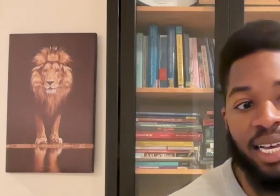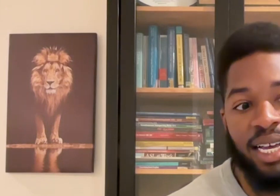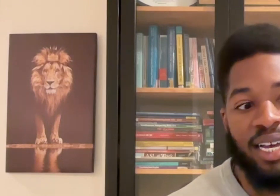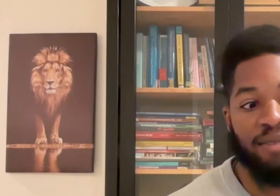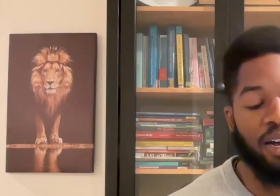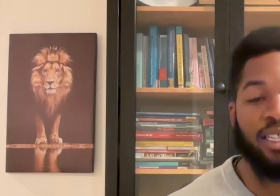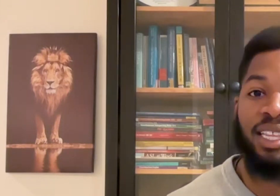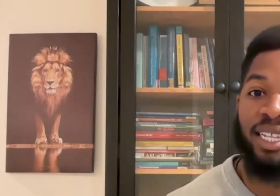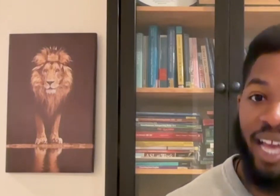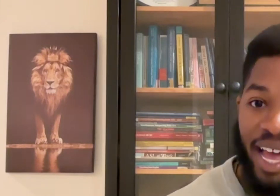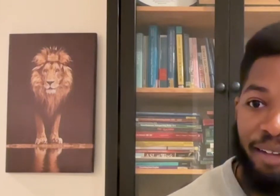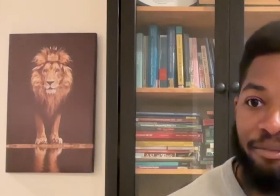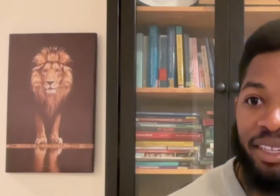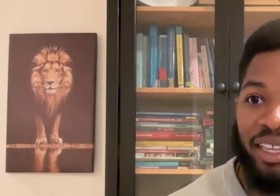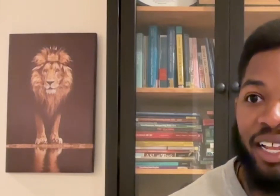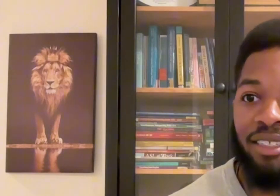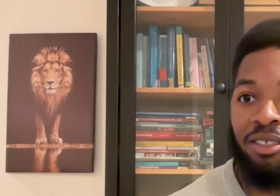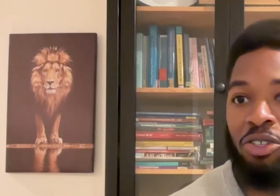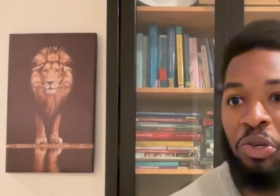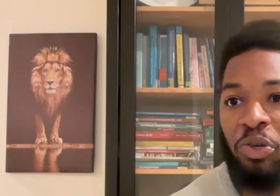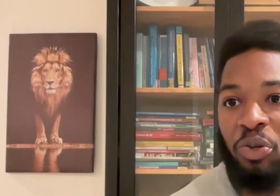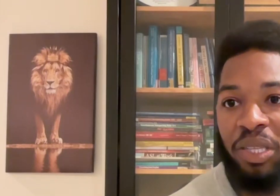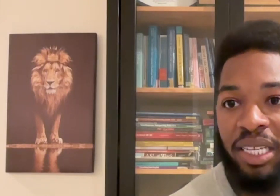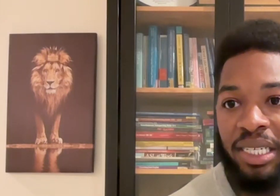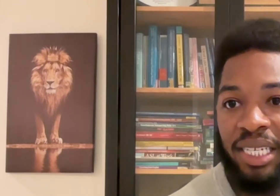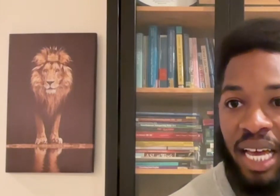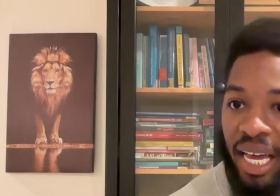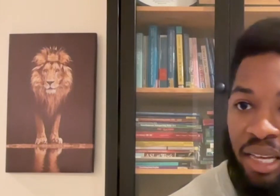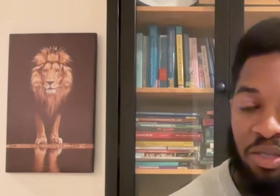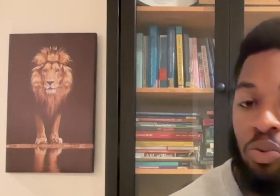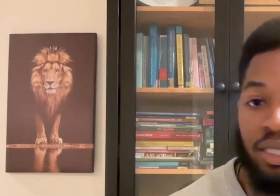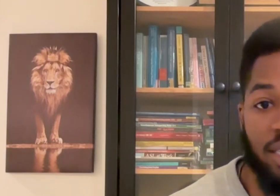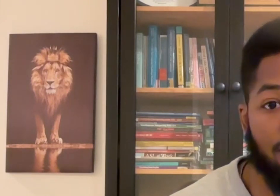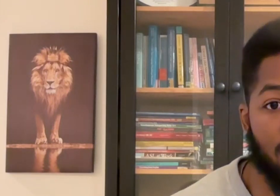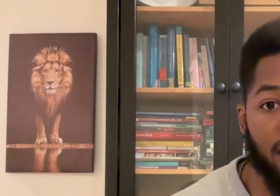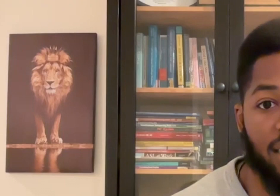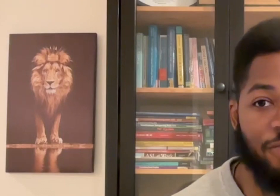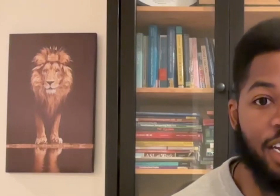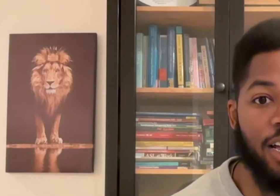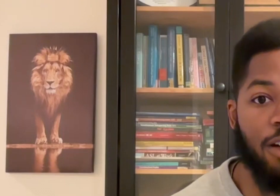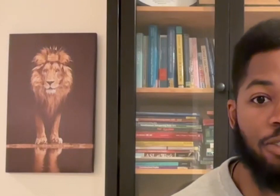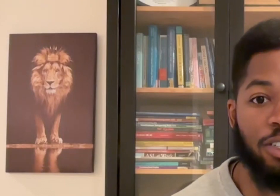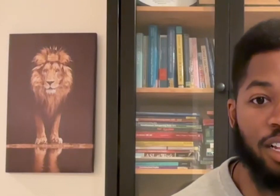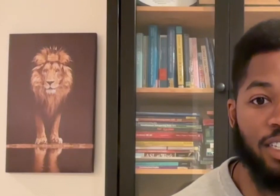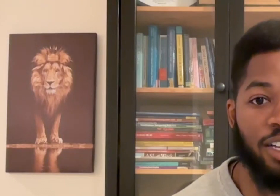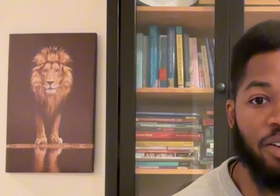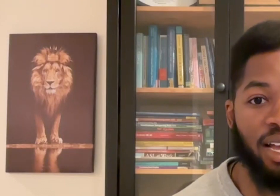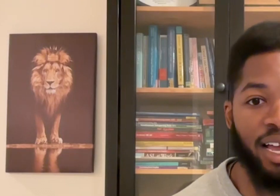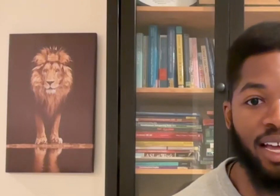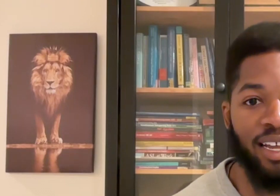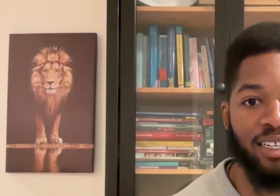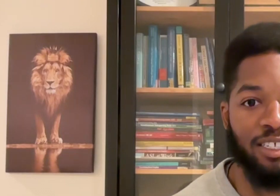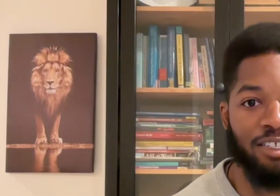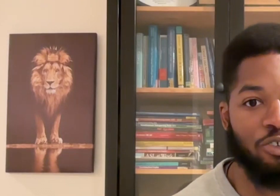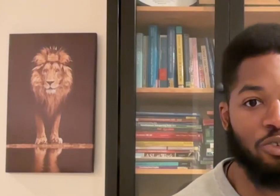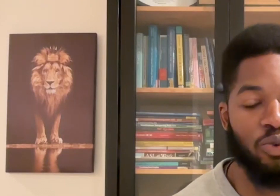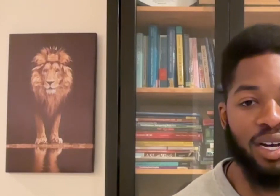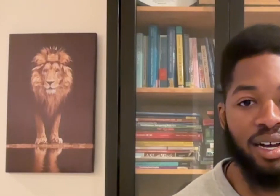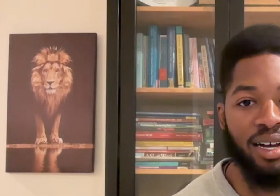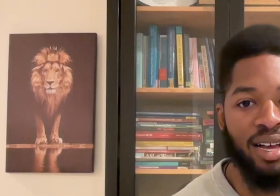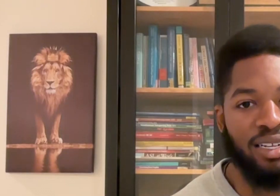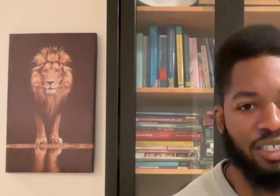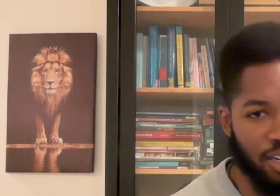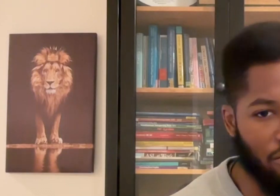feeds. Other than that, let's do, this is a 20-minute video. So let's go ahead and just